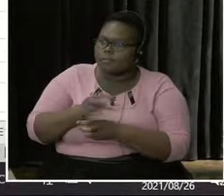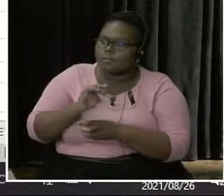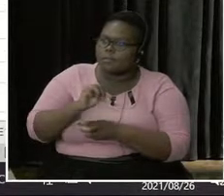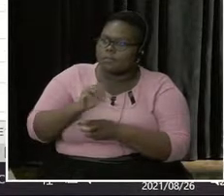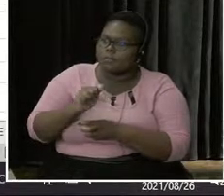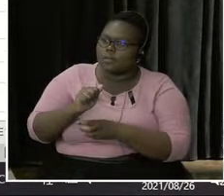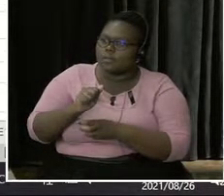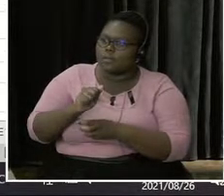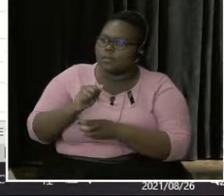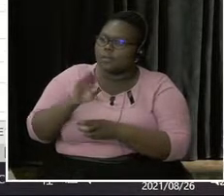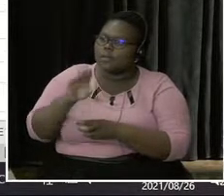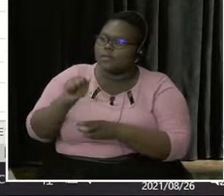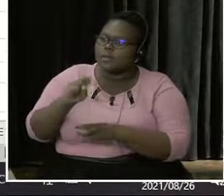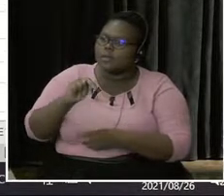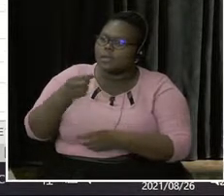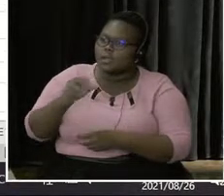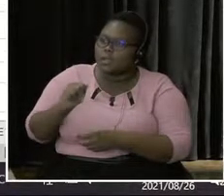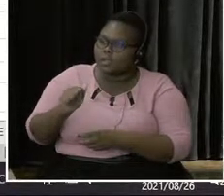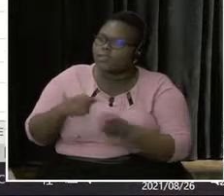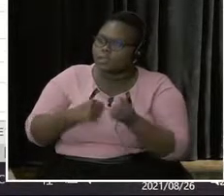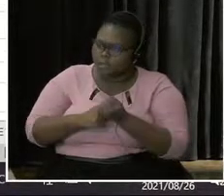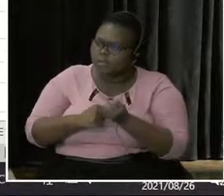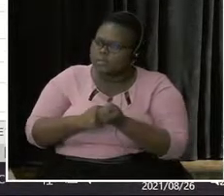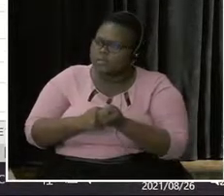Mabanga in support.